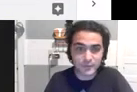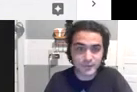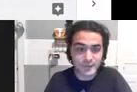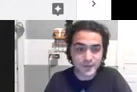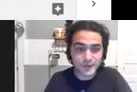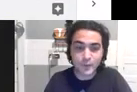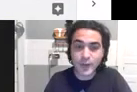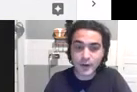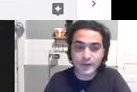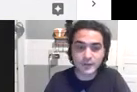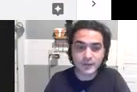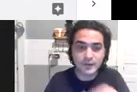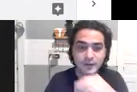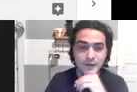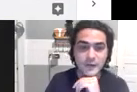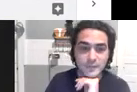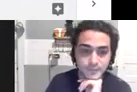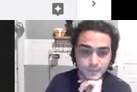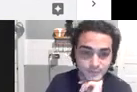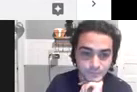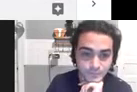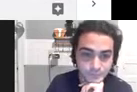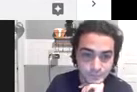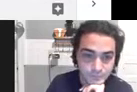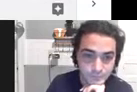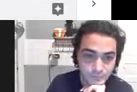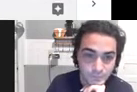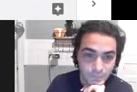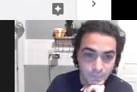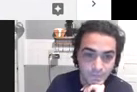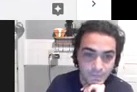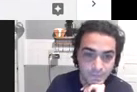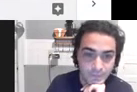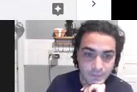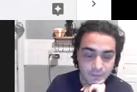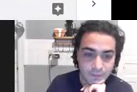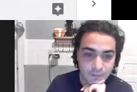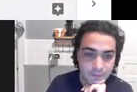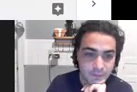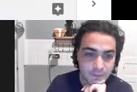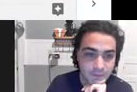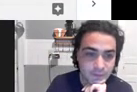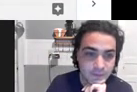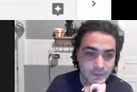have duplicates. We are going to see